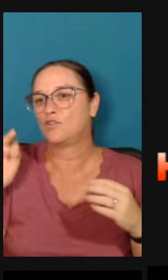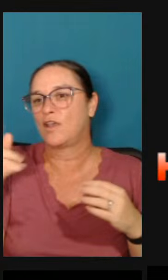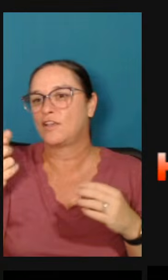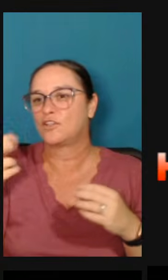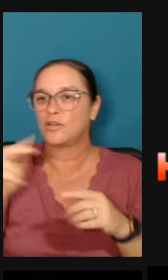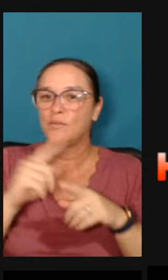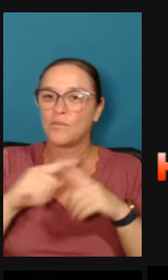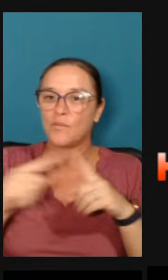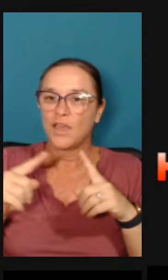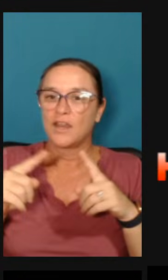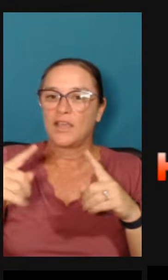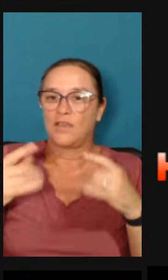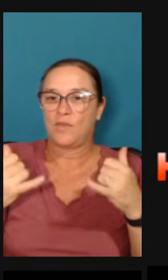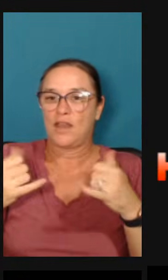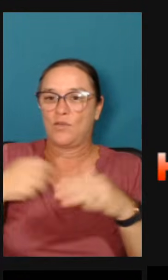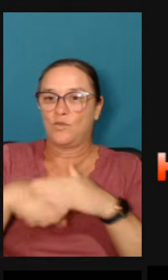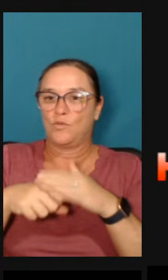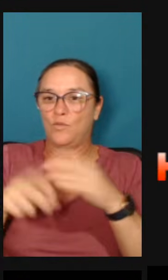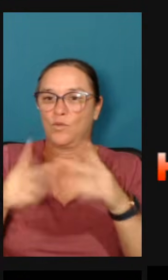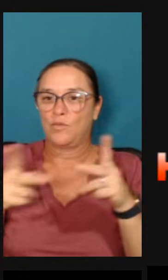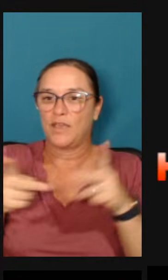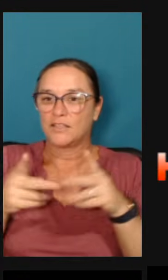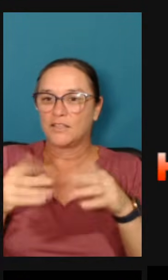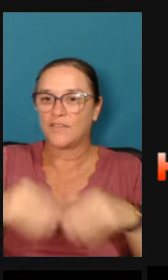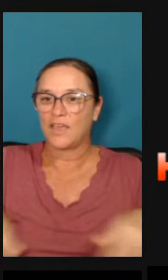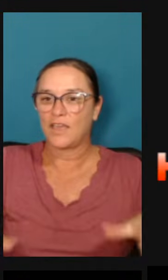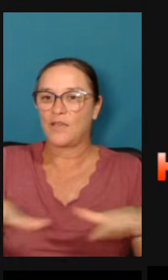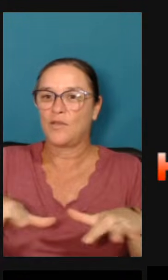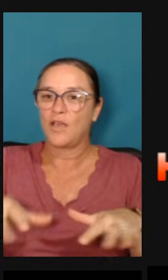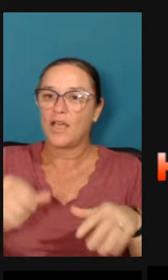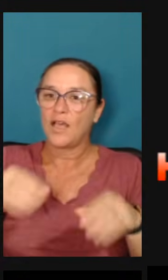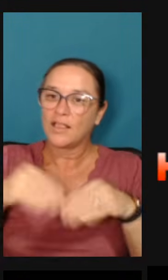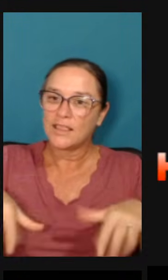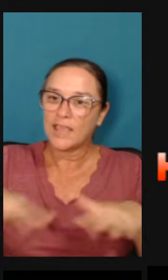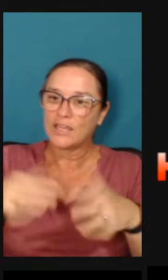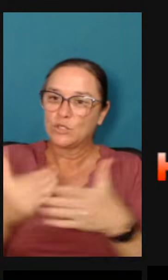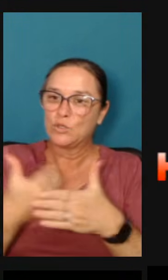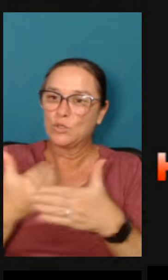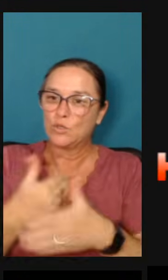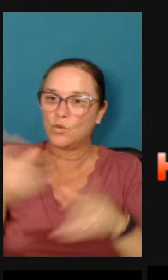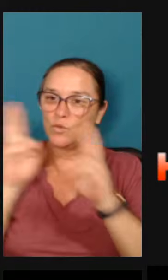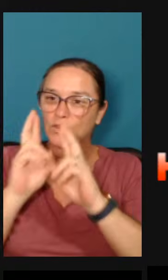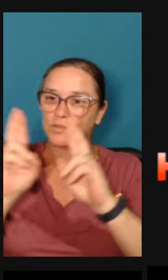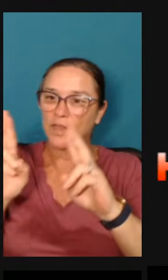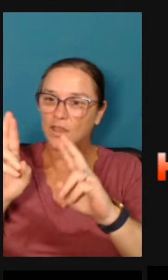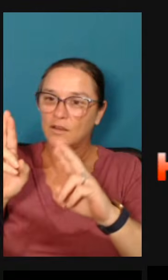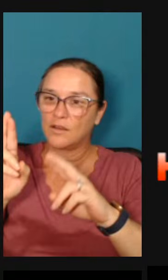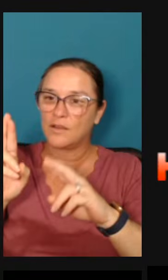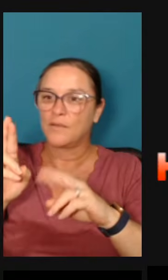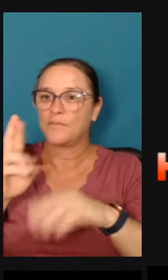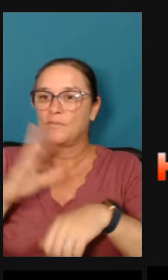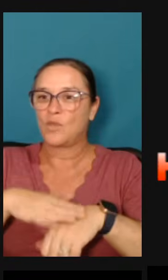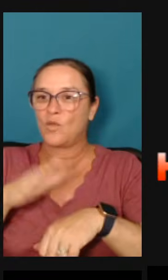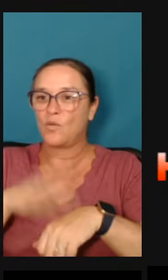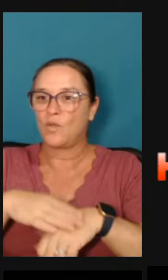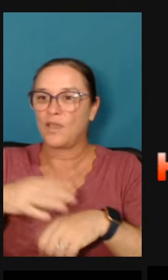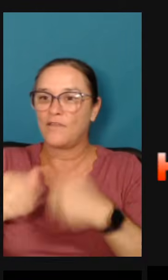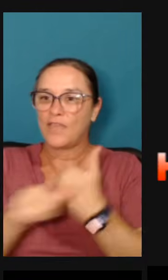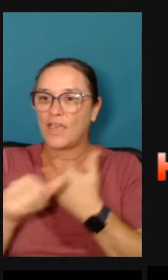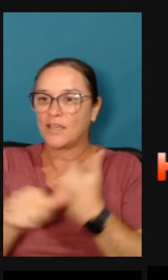Aina. Land is being born. Be respectful and be aware of the hazards. Pohaha? Pohaha?